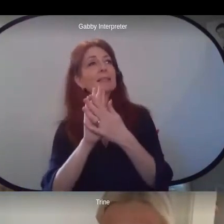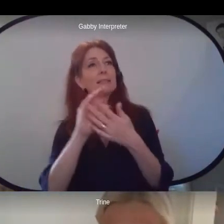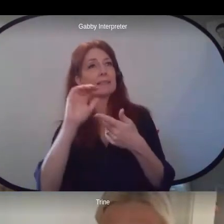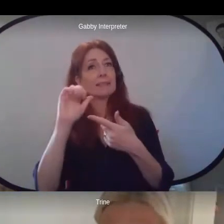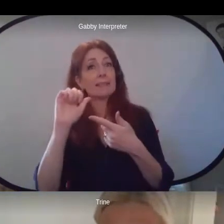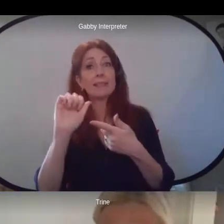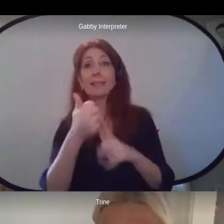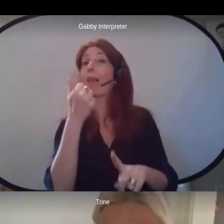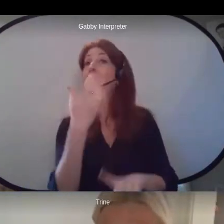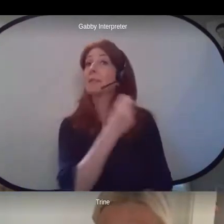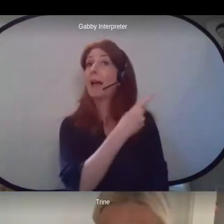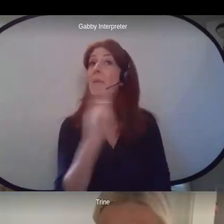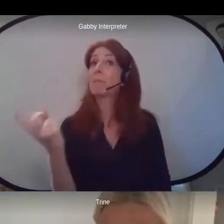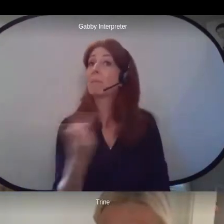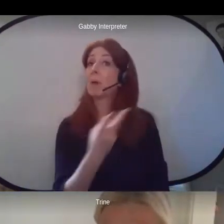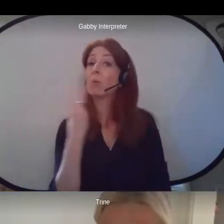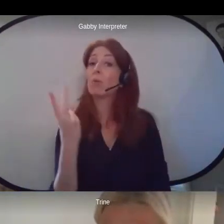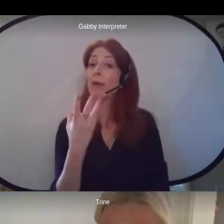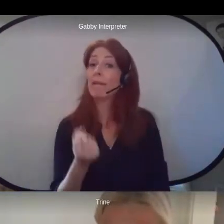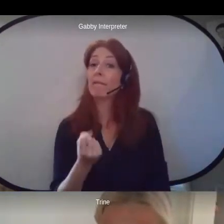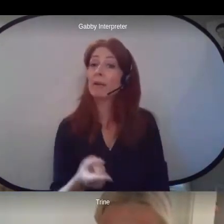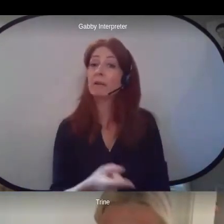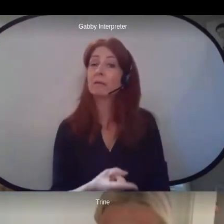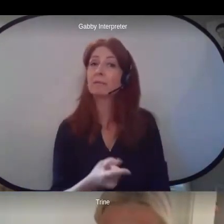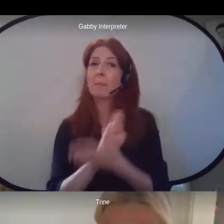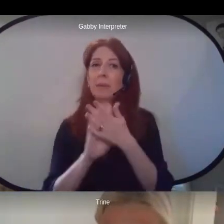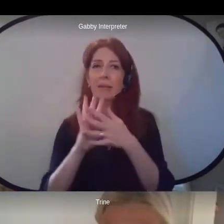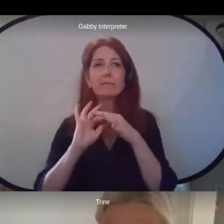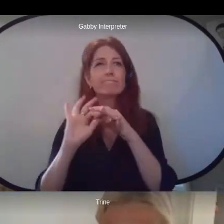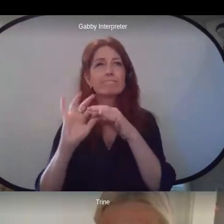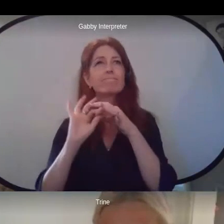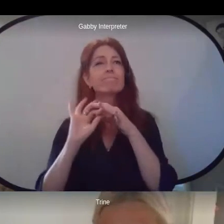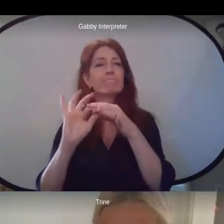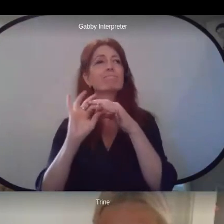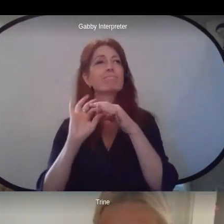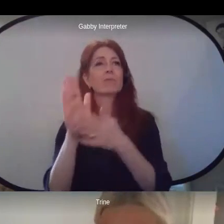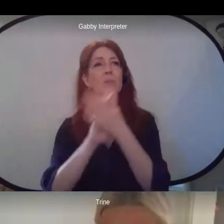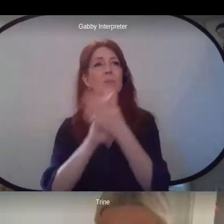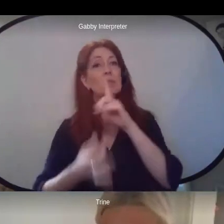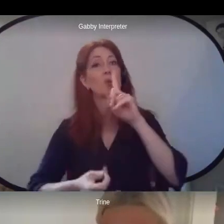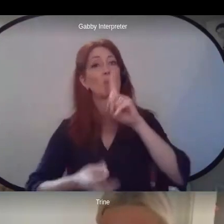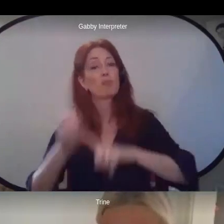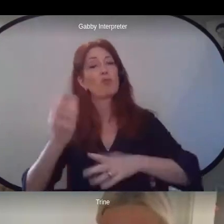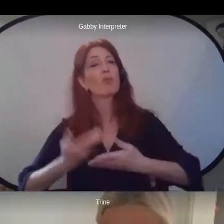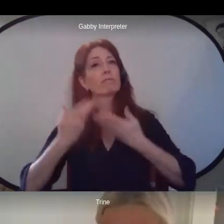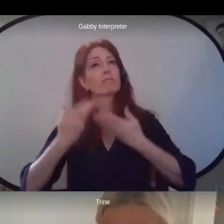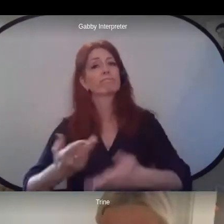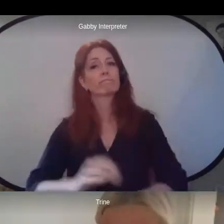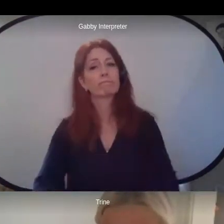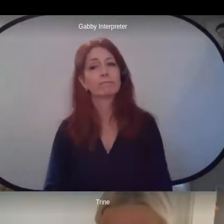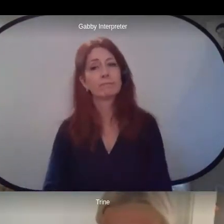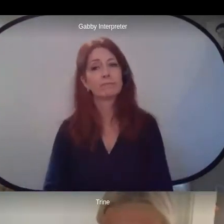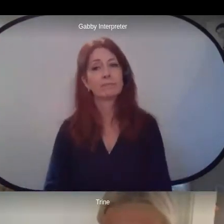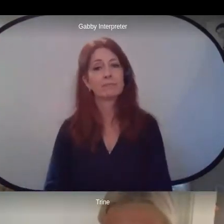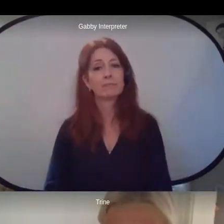bring, and actually working together, they've been able to sort of increase the offers that are out there for everybody.